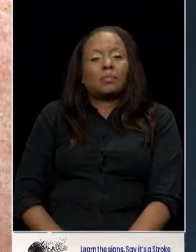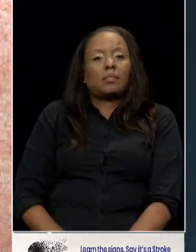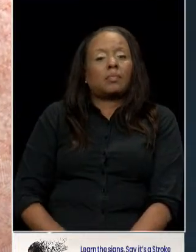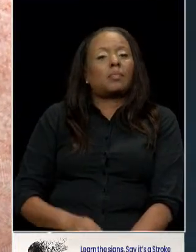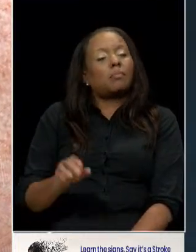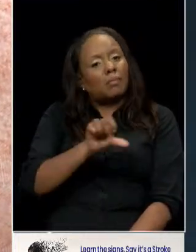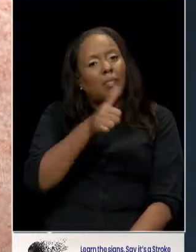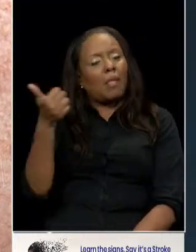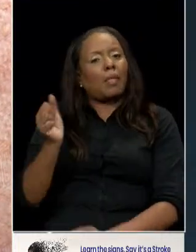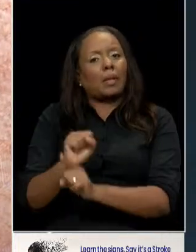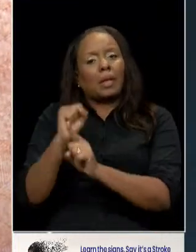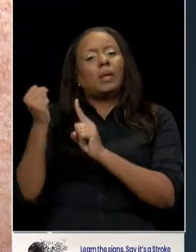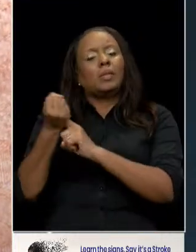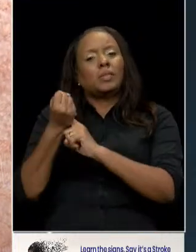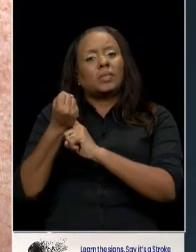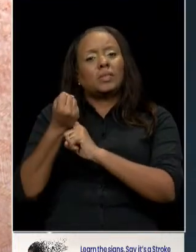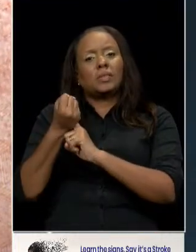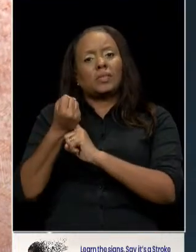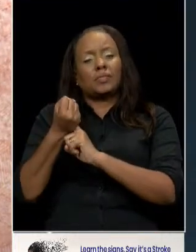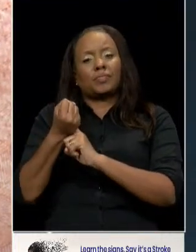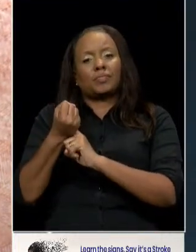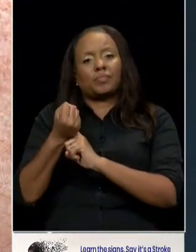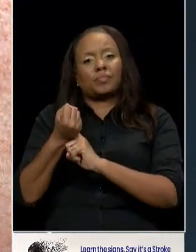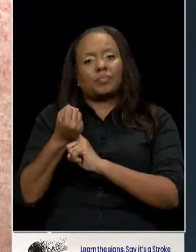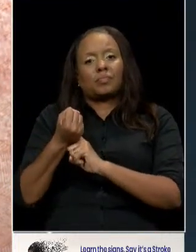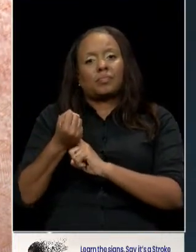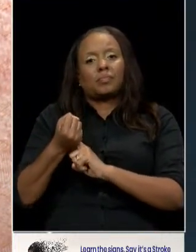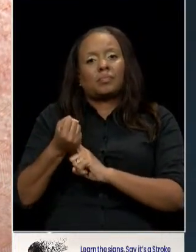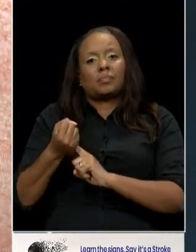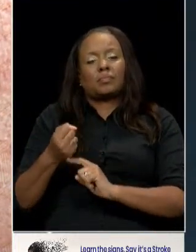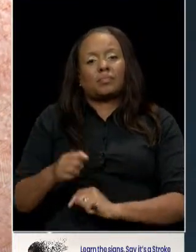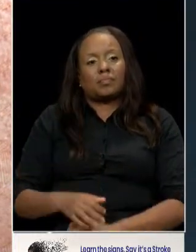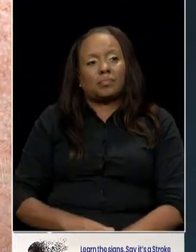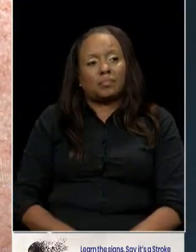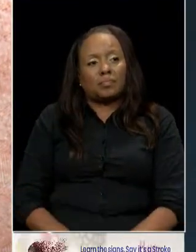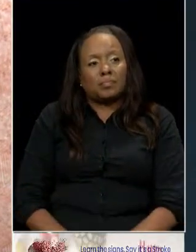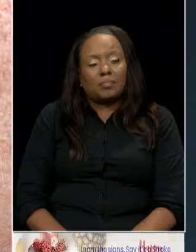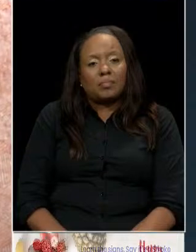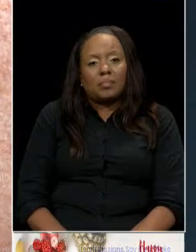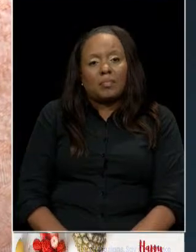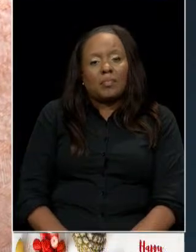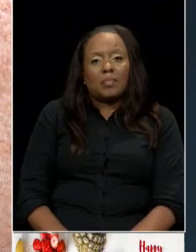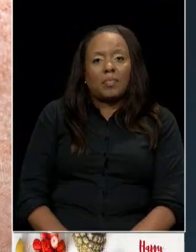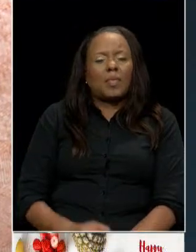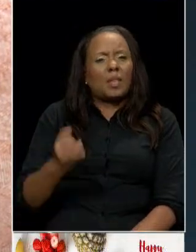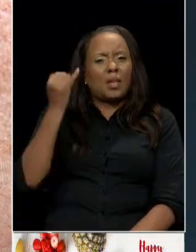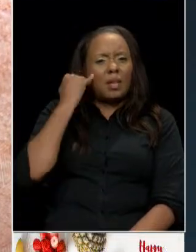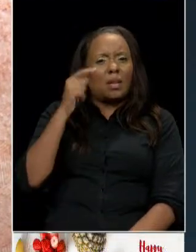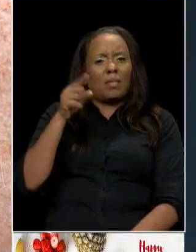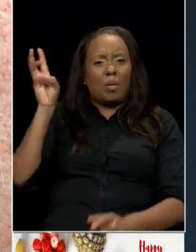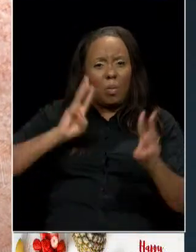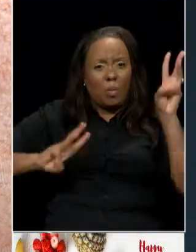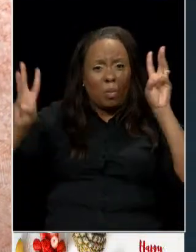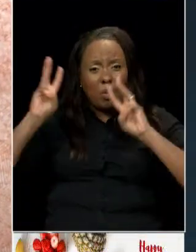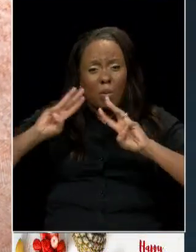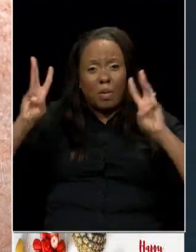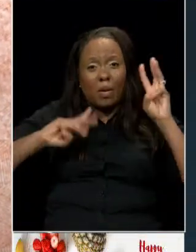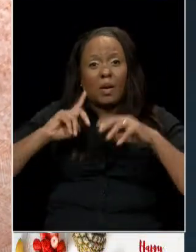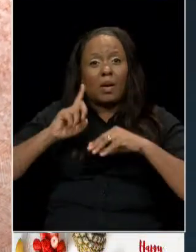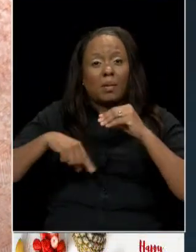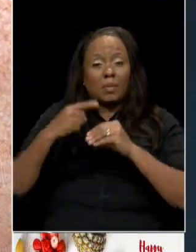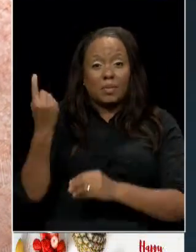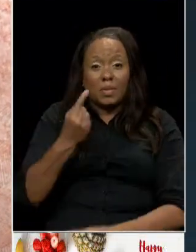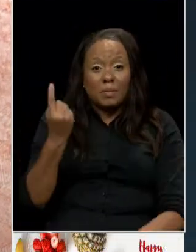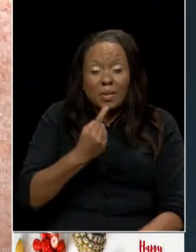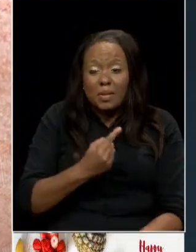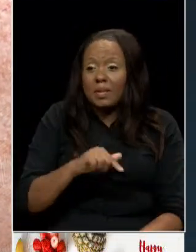situations, you know, I always tell patients, you know, if you're concerned about something, if you're not comfortable